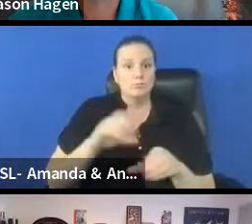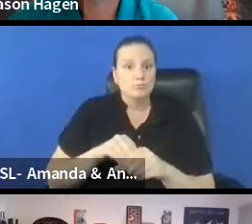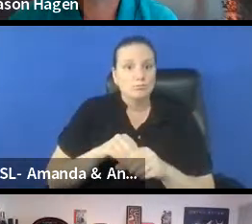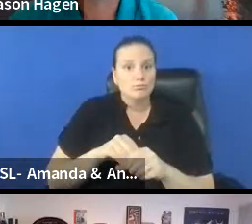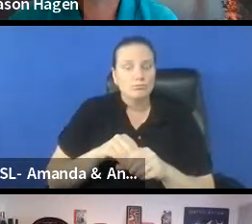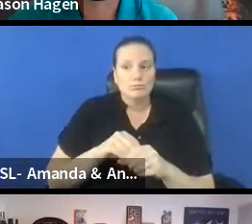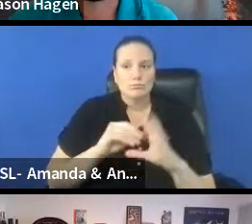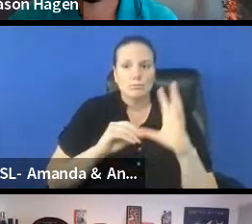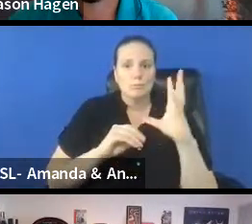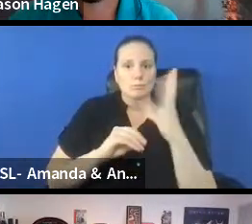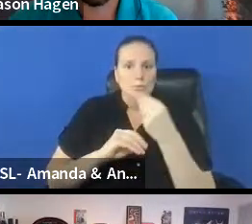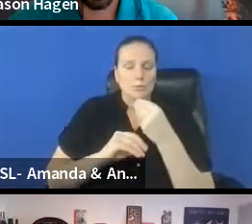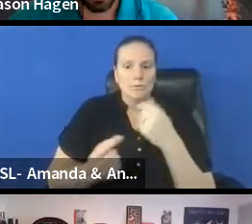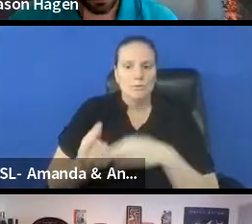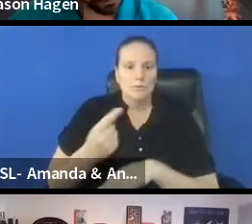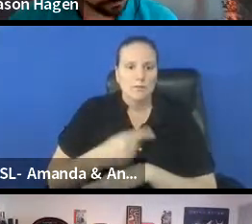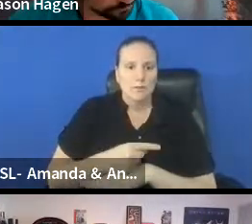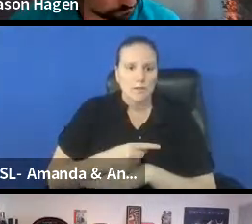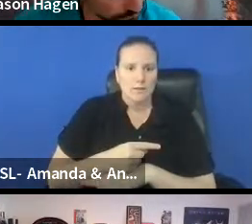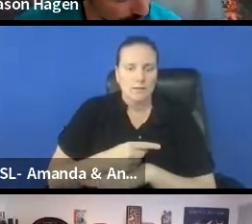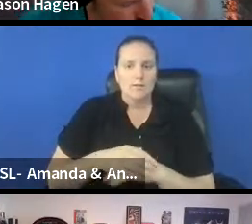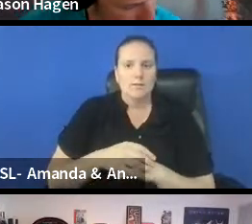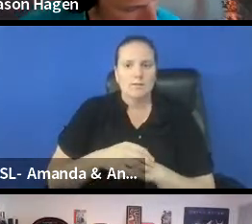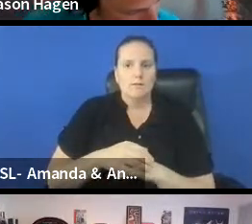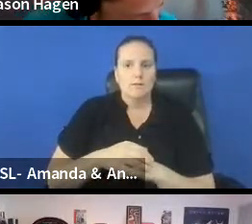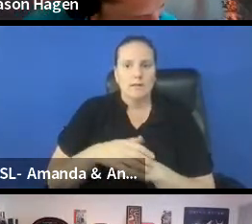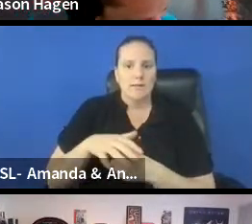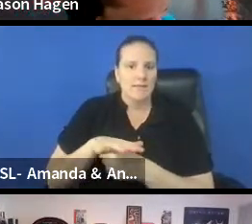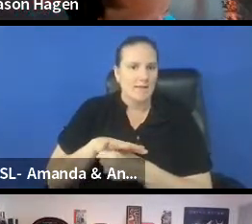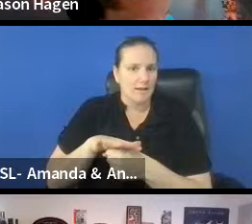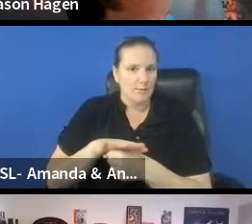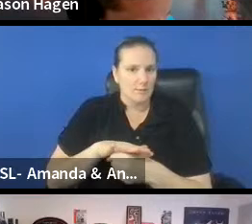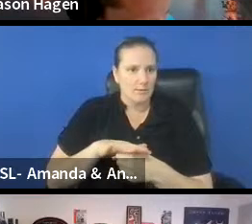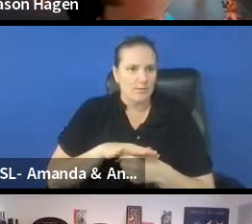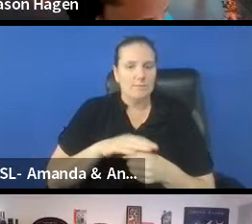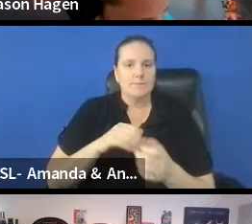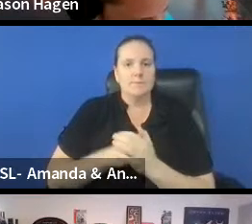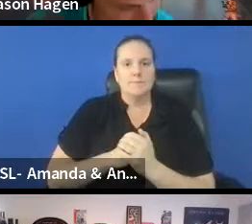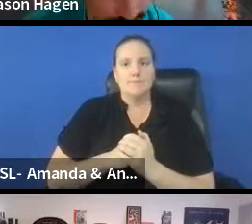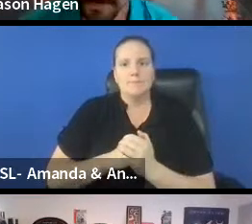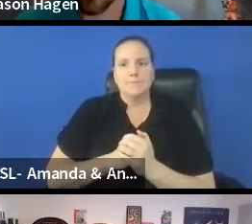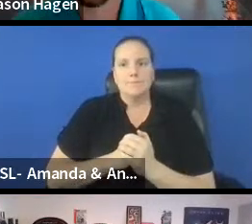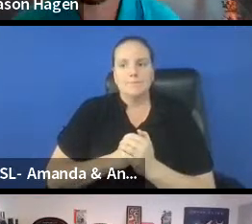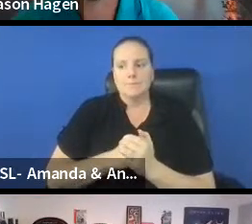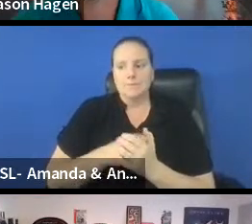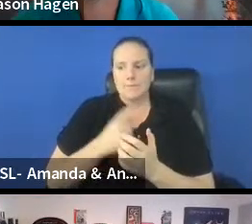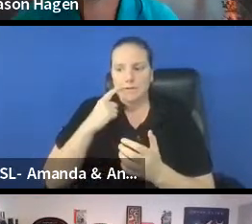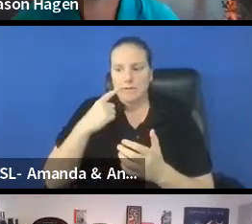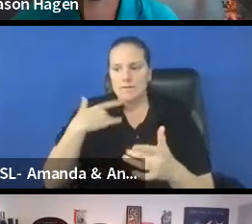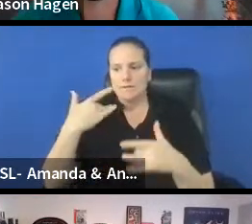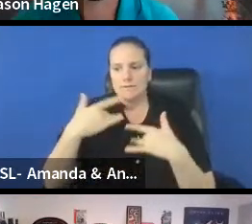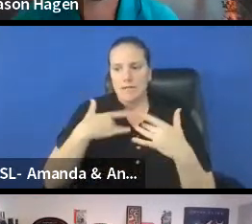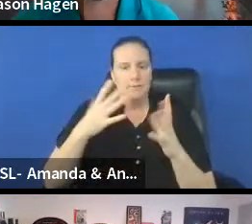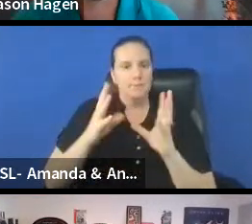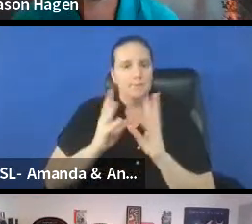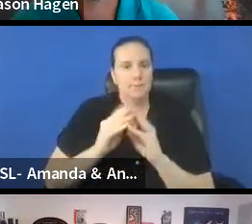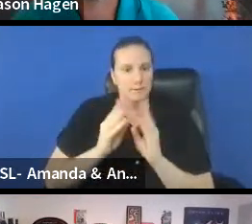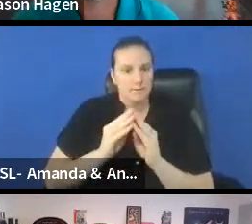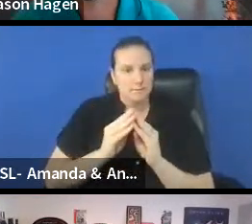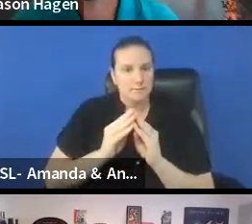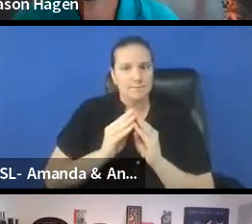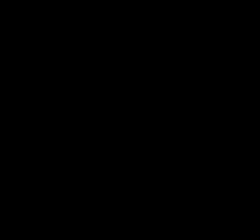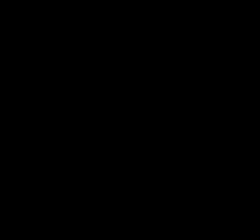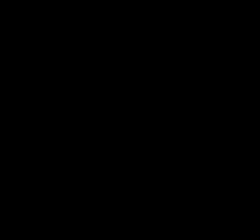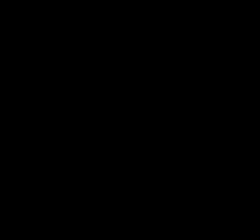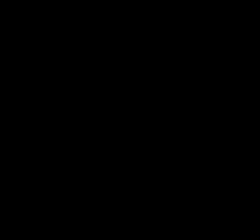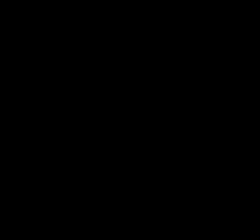beautiful day in the neighborhood. And so I think we have a very exciting meeting, lots